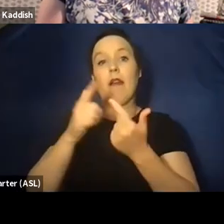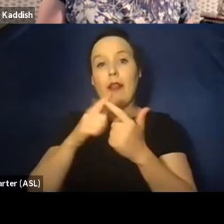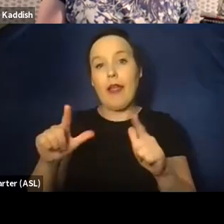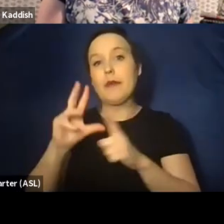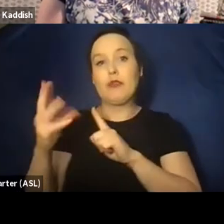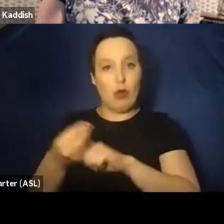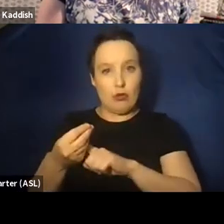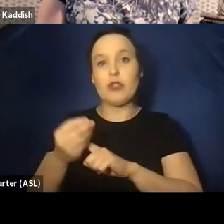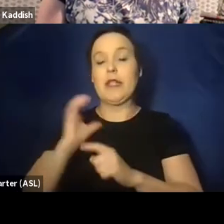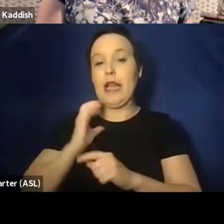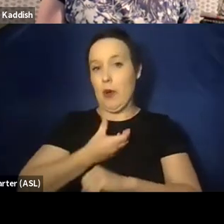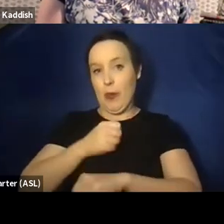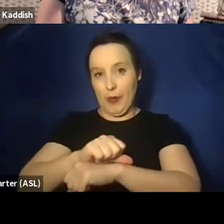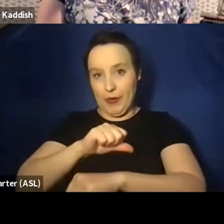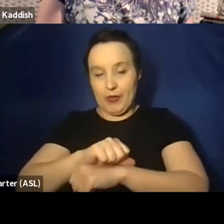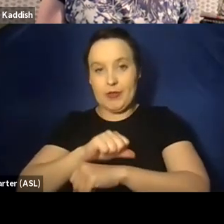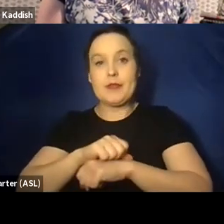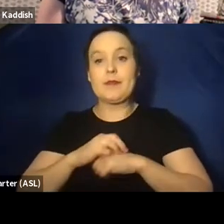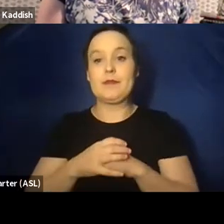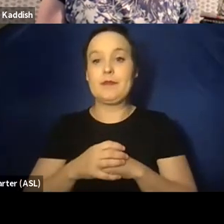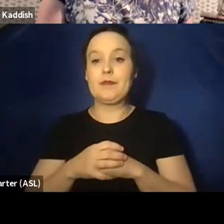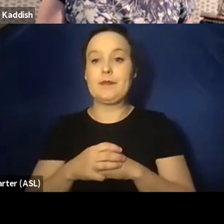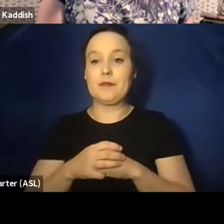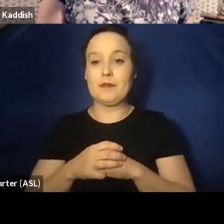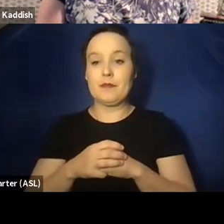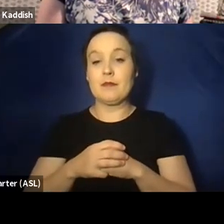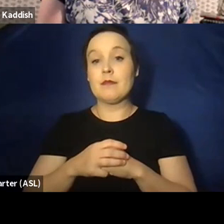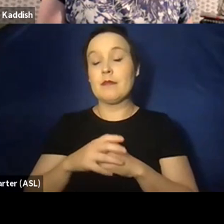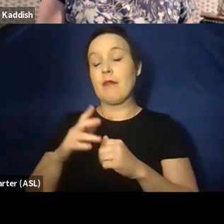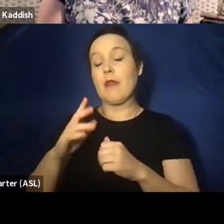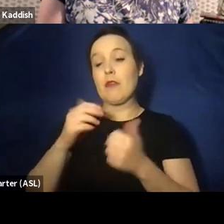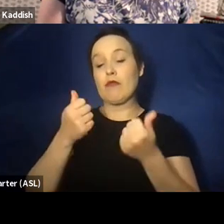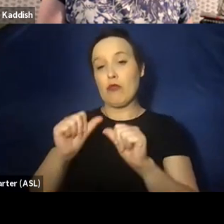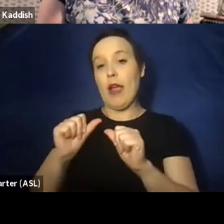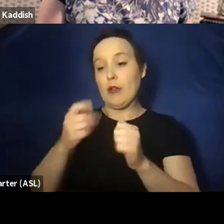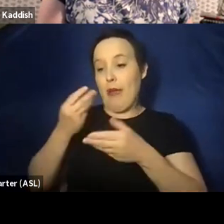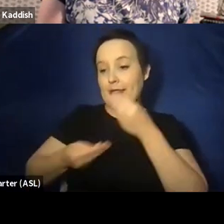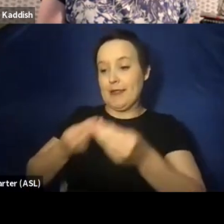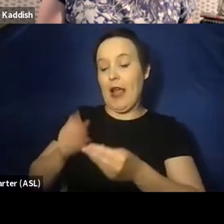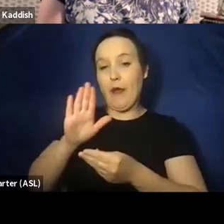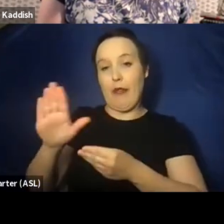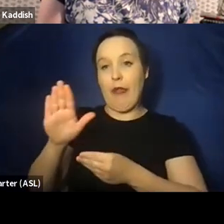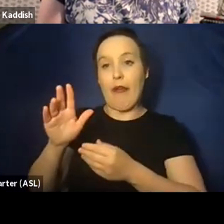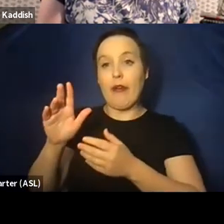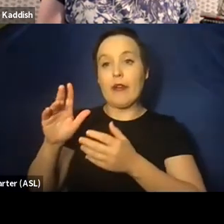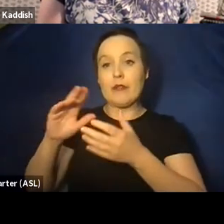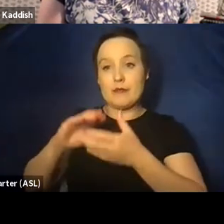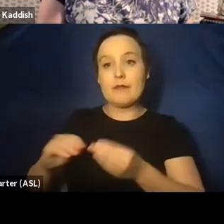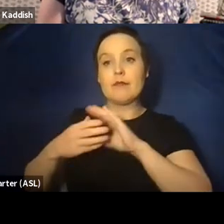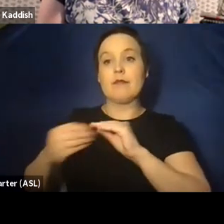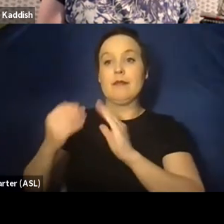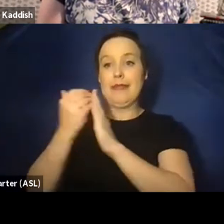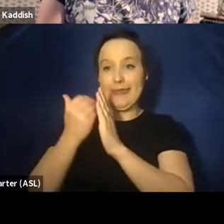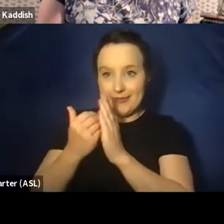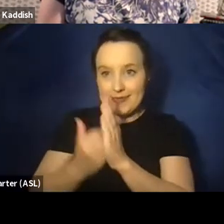relationships with the carriers of indigenous knowledge and with communities. I would also like to thank the voters